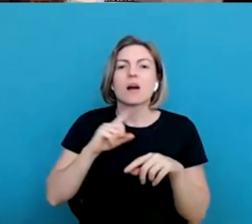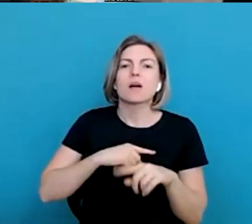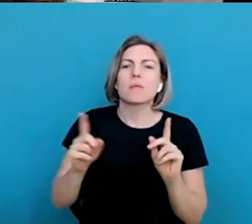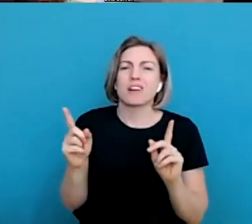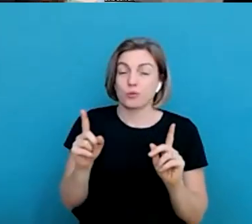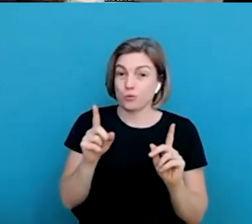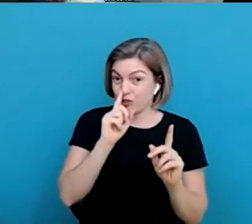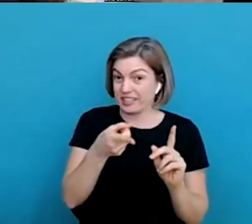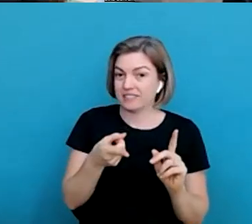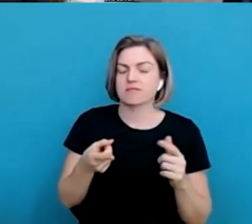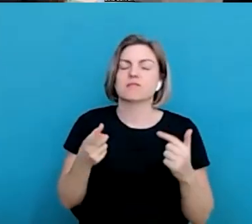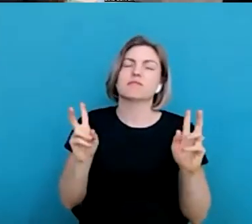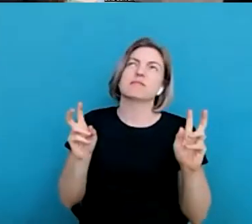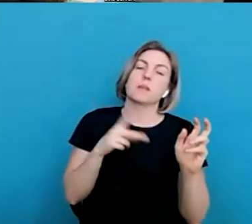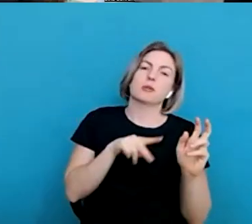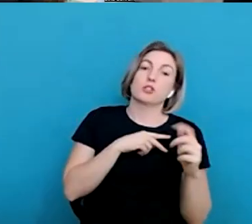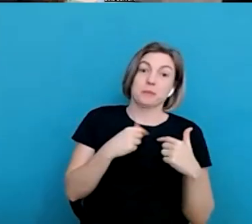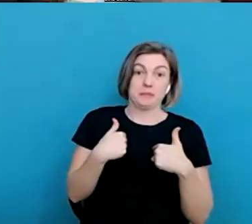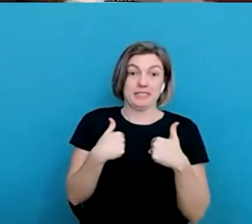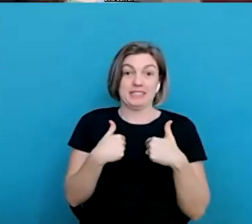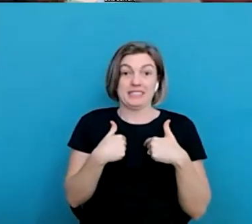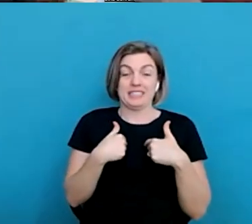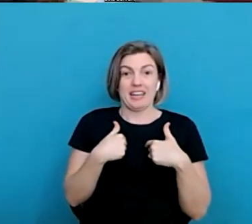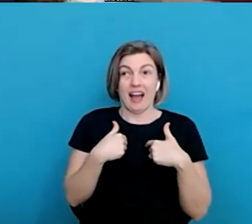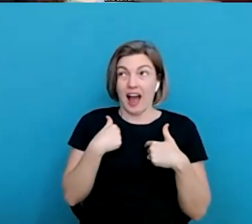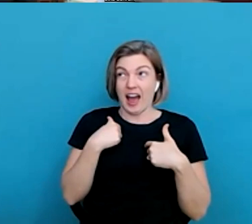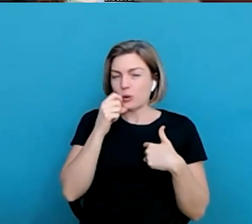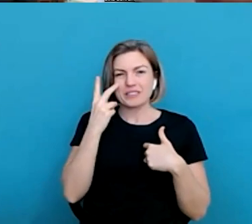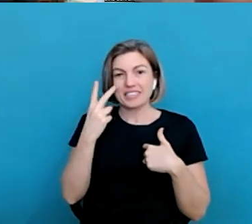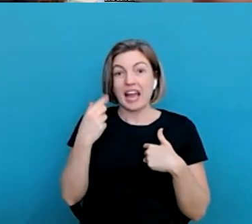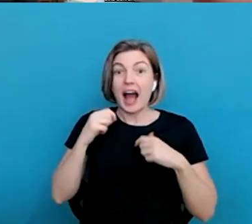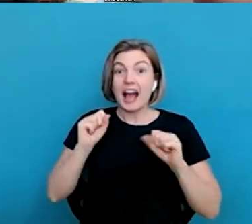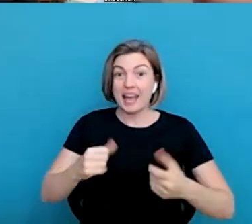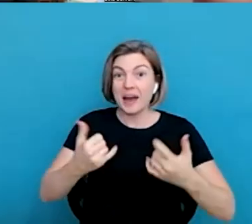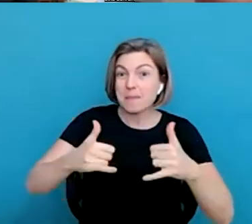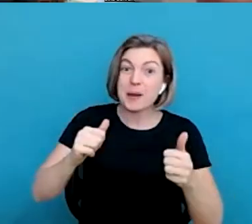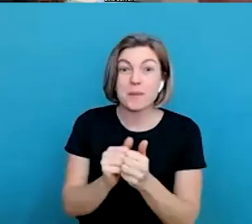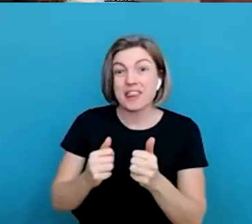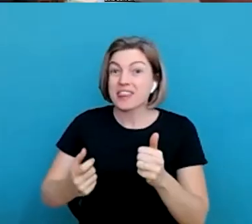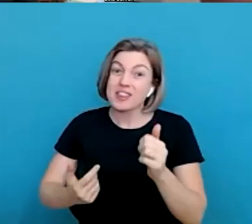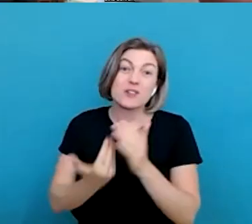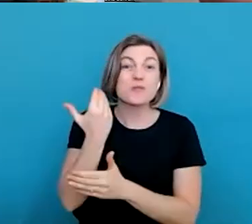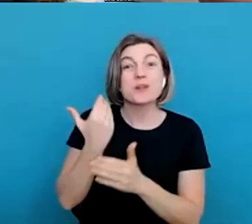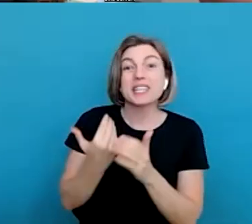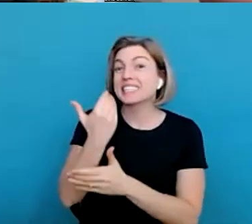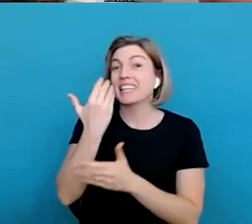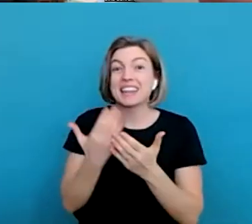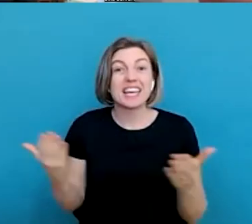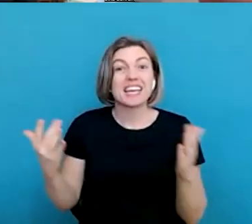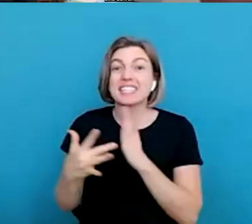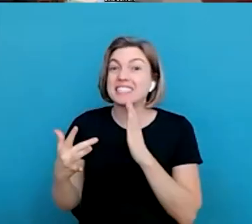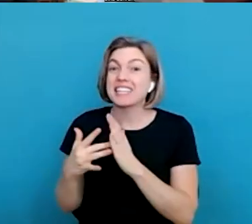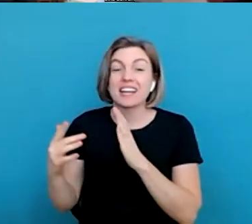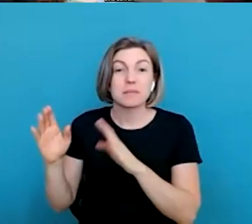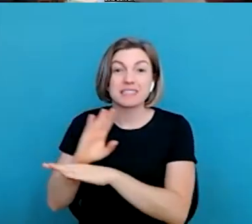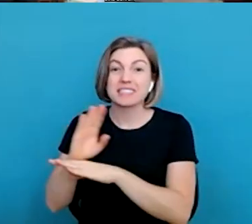I'll just use a personal example, I myself would be able to play with the latest thing a tech startup has come up with in